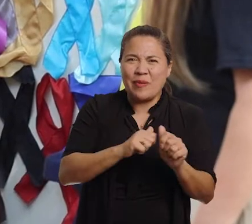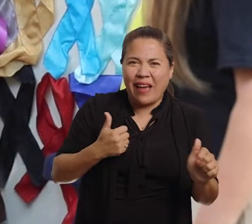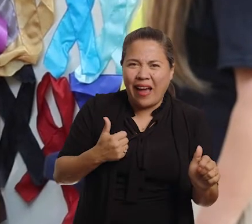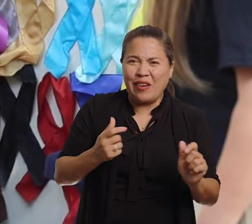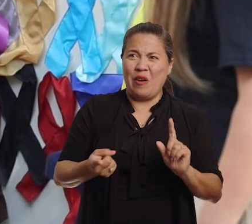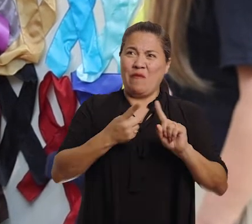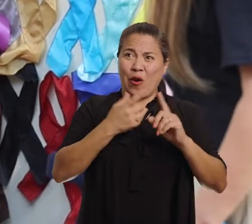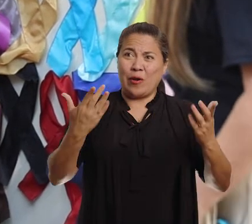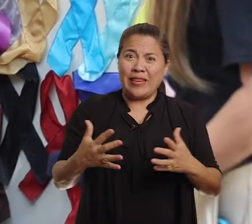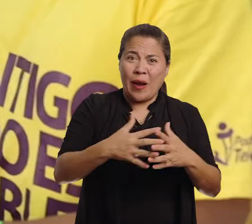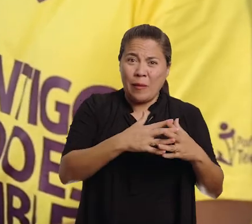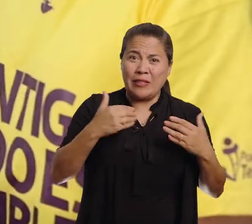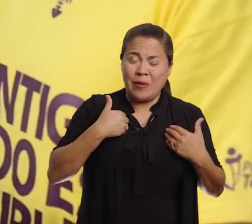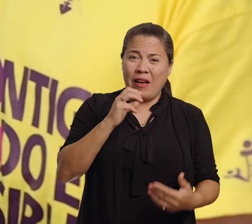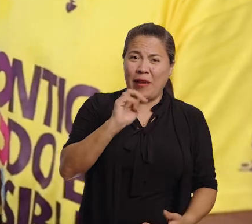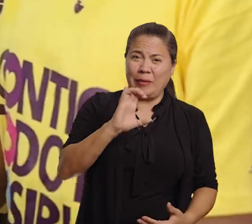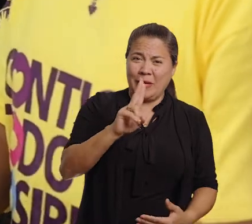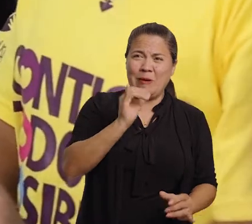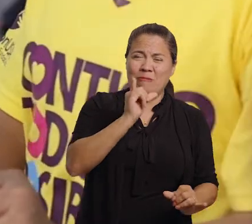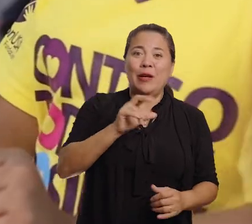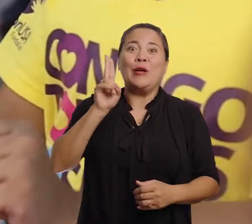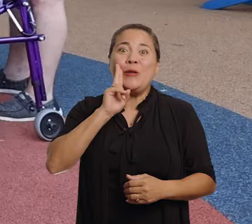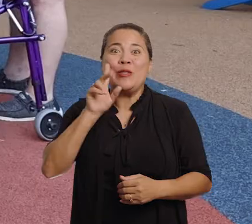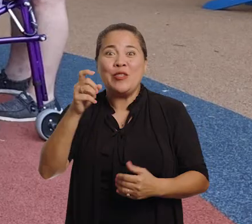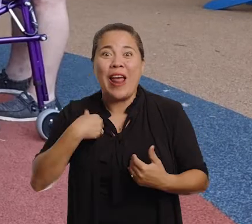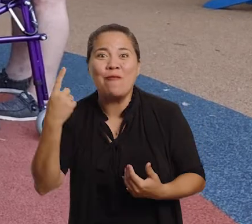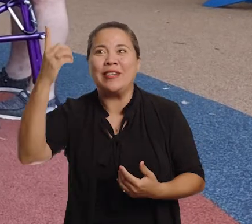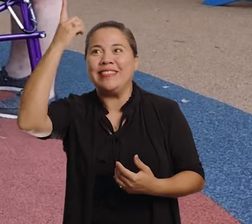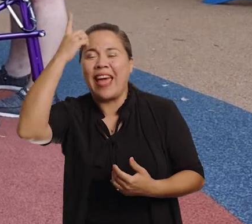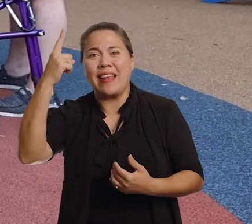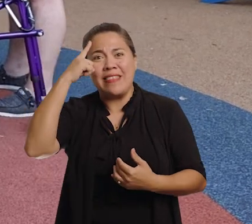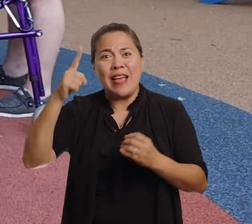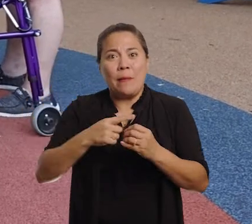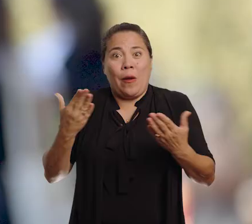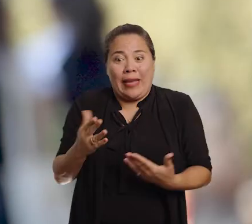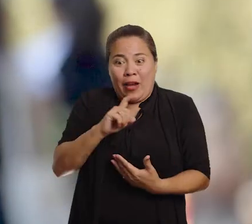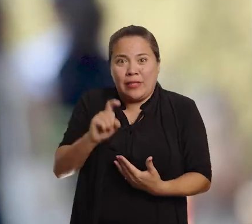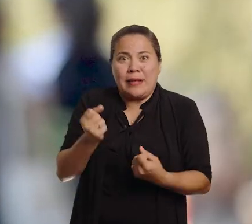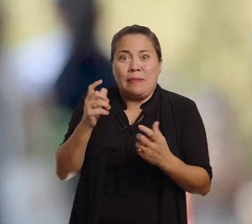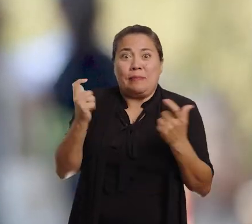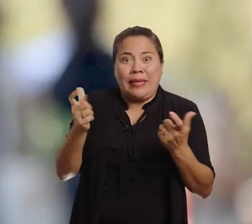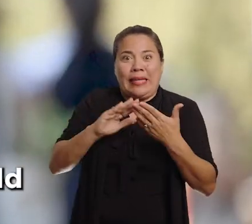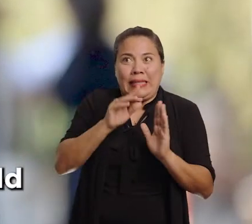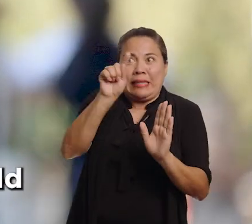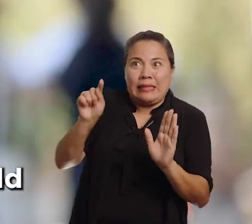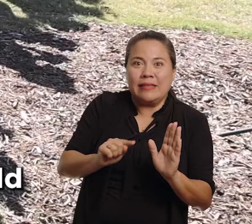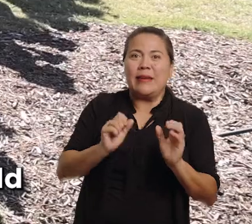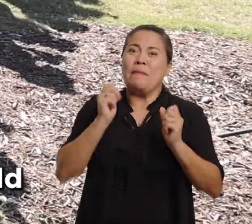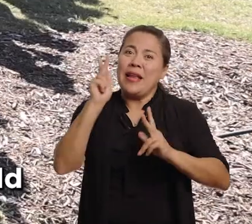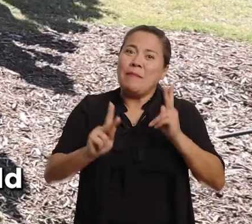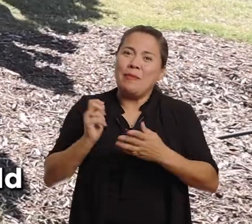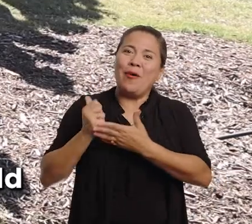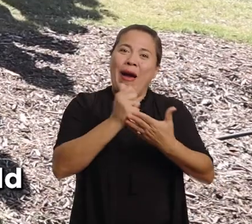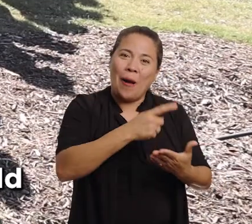be the first city in the United States to have a mobile unit? Houston needs one, Dallas needs one. When we just think about the cities within Texas alone and the